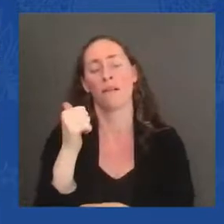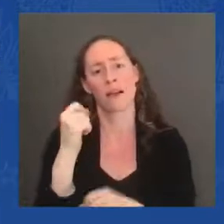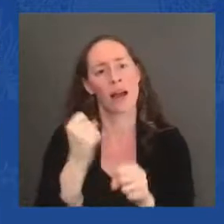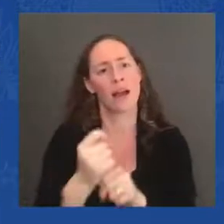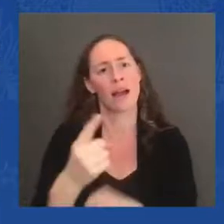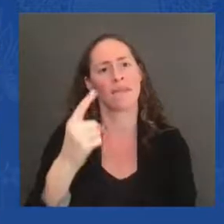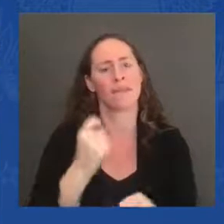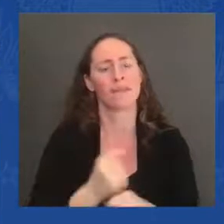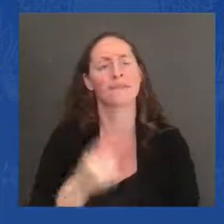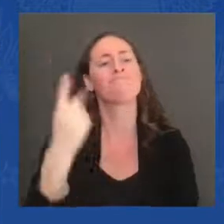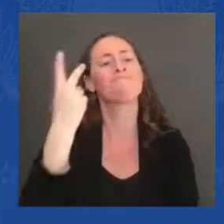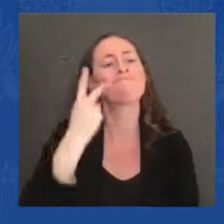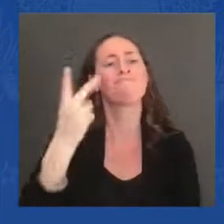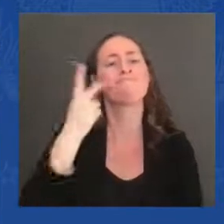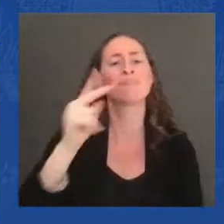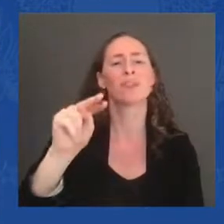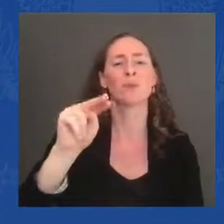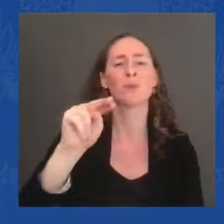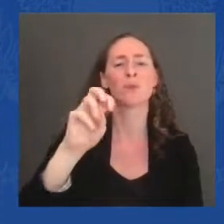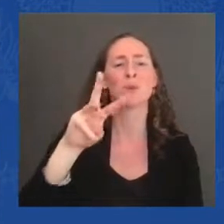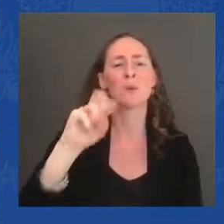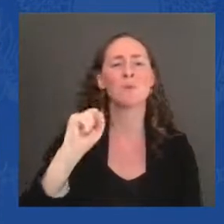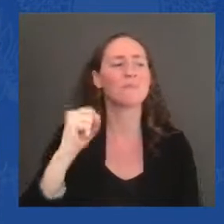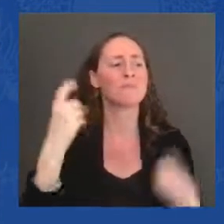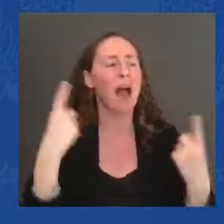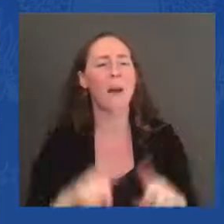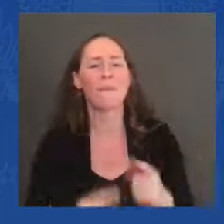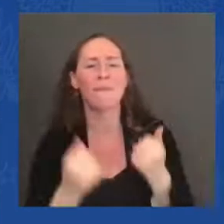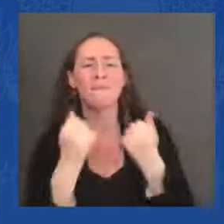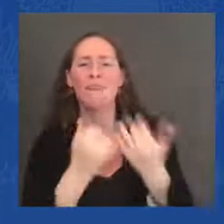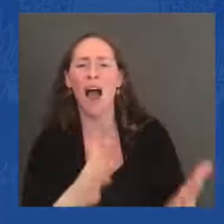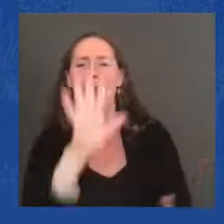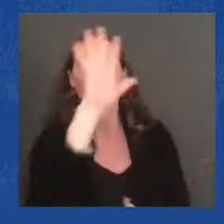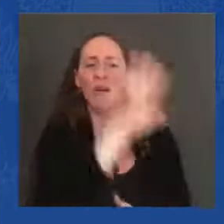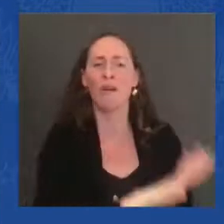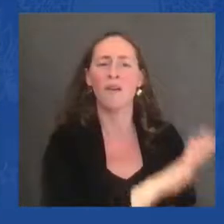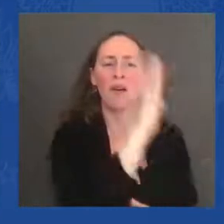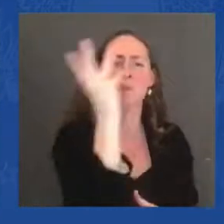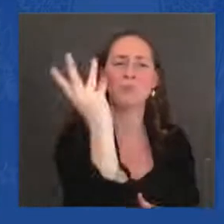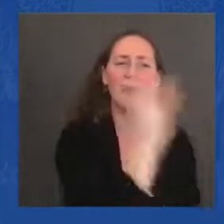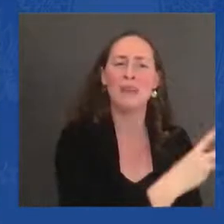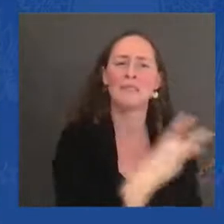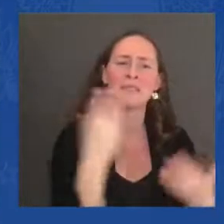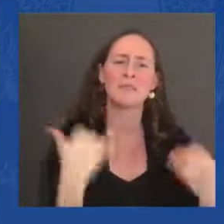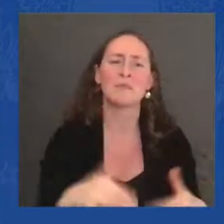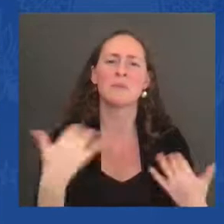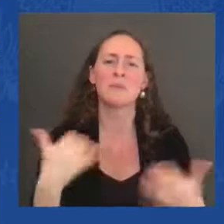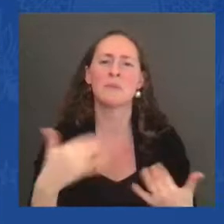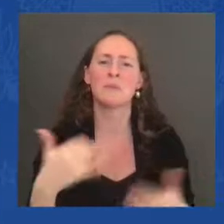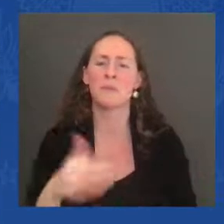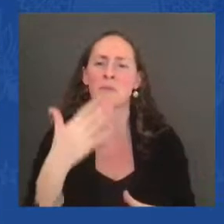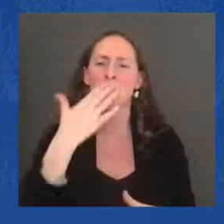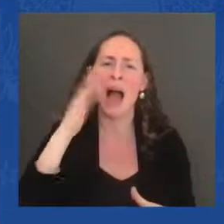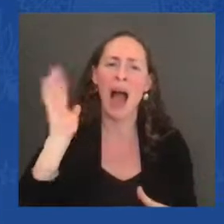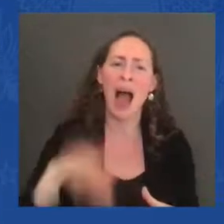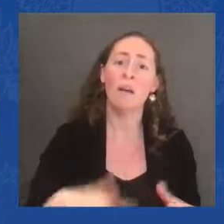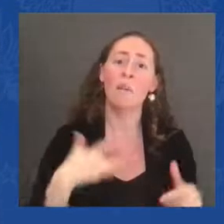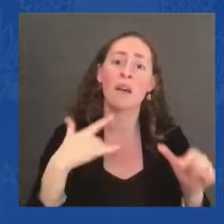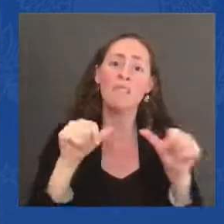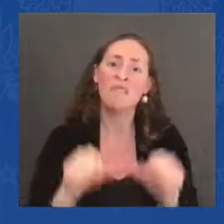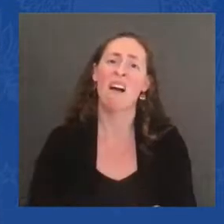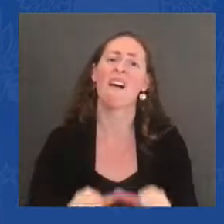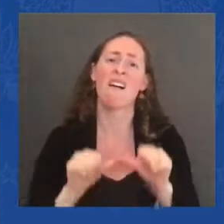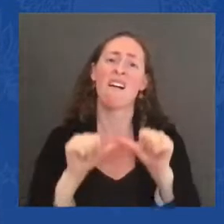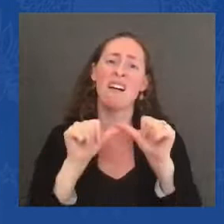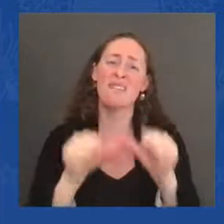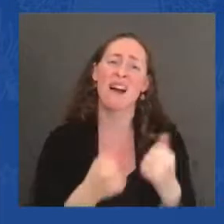routinely have fires throughout all 50 states. But the threat to catastrophic wildfire in America's wildland-urban